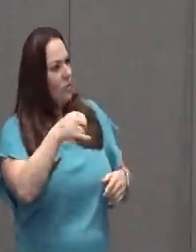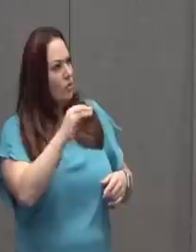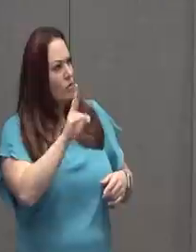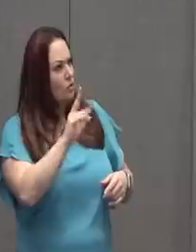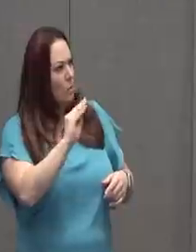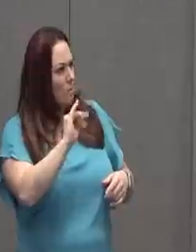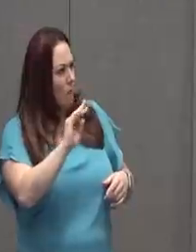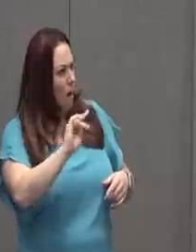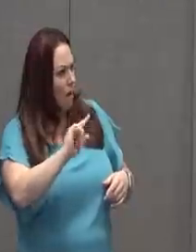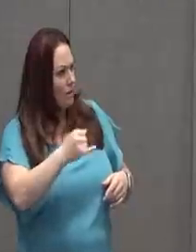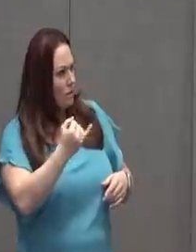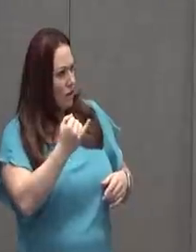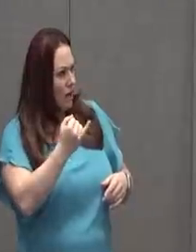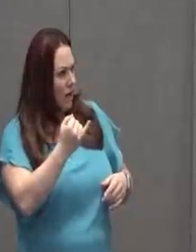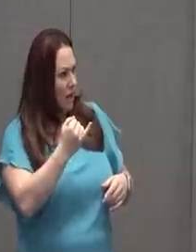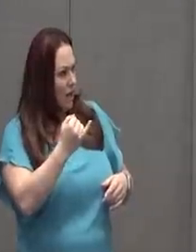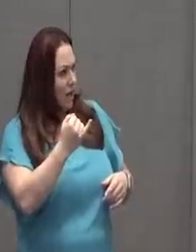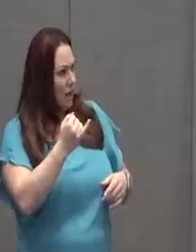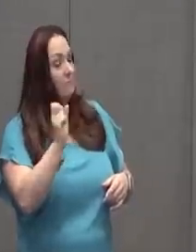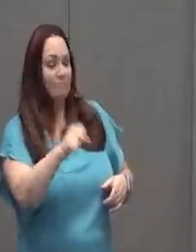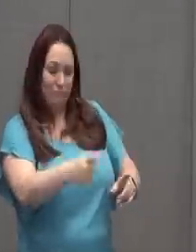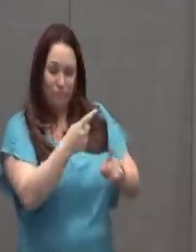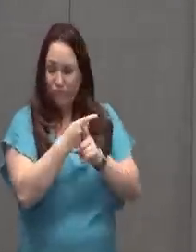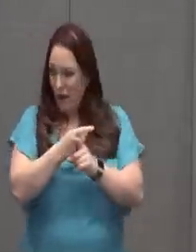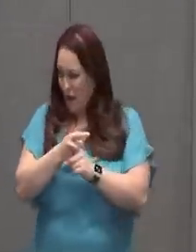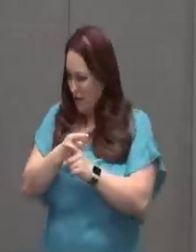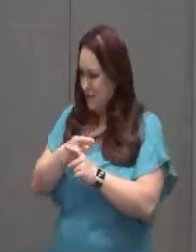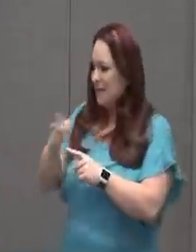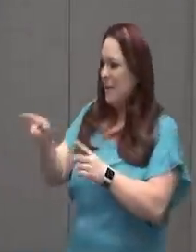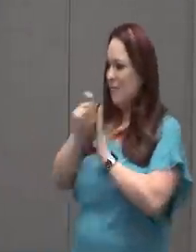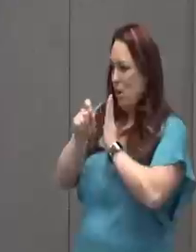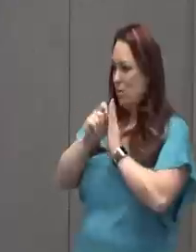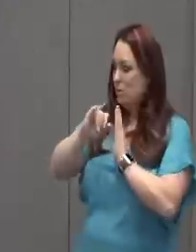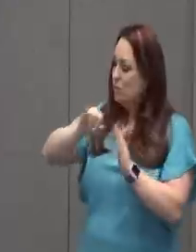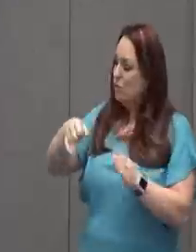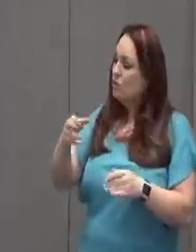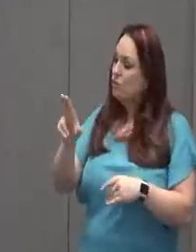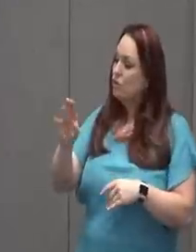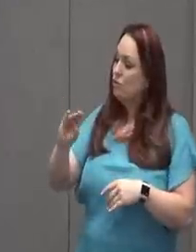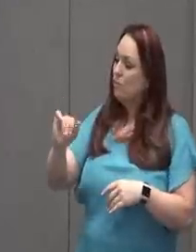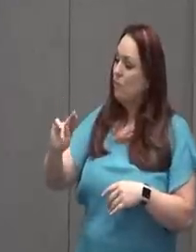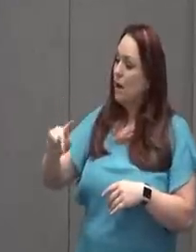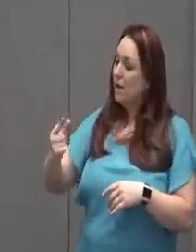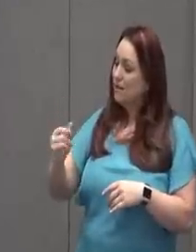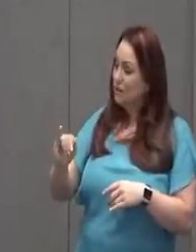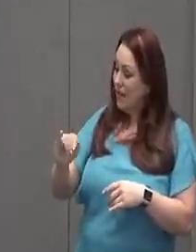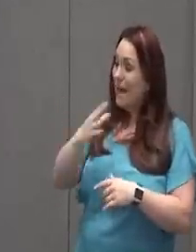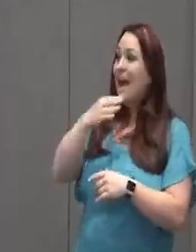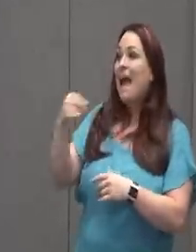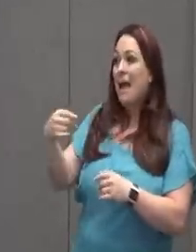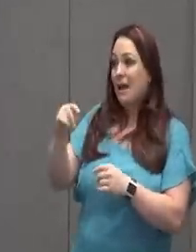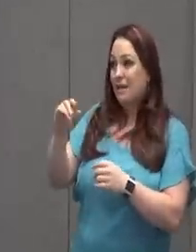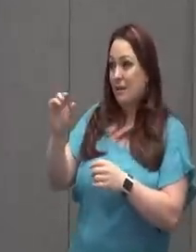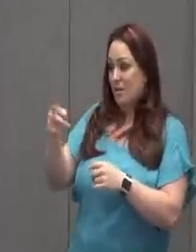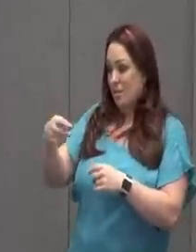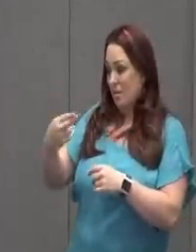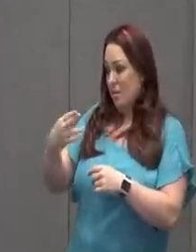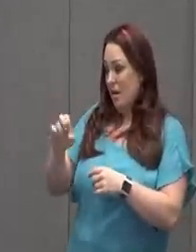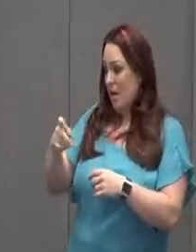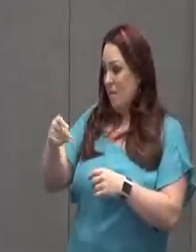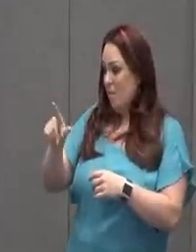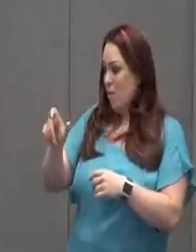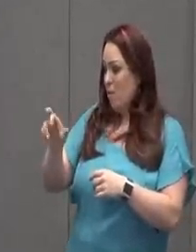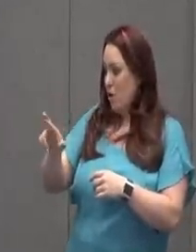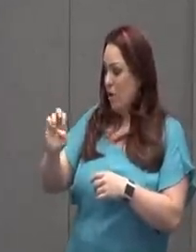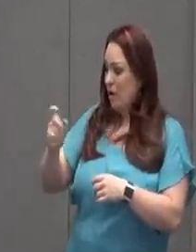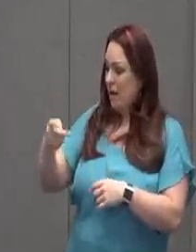Express. Oh. The reason I chose this one was because I love his illustrations, and in most of his illustrations,